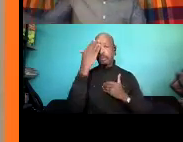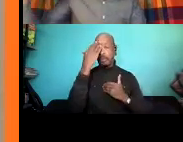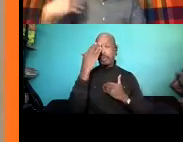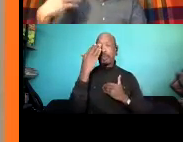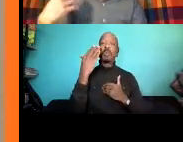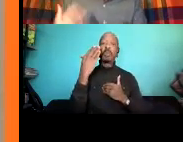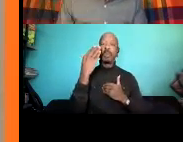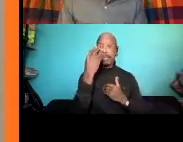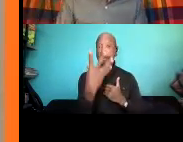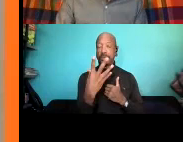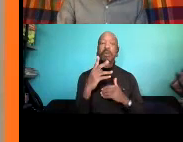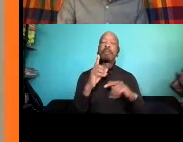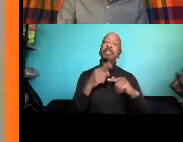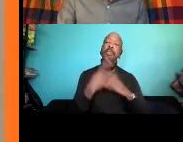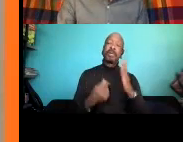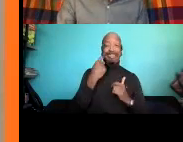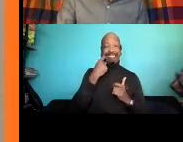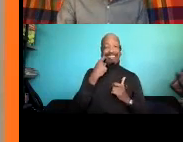that based on what I just said,